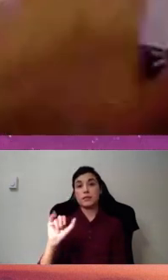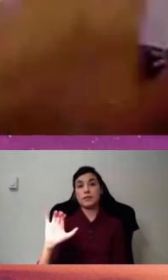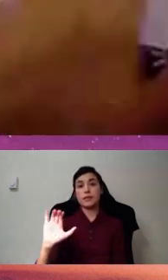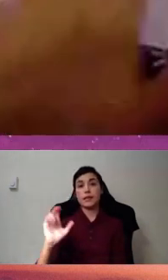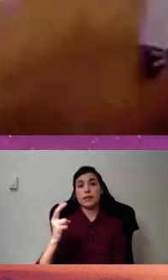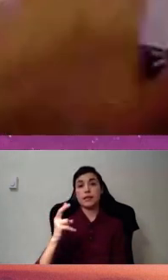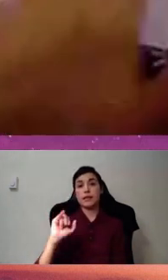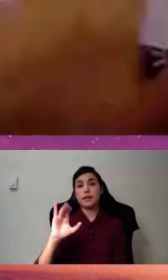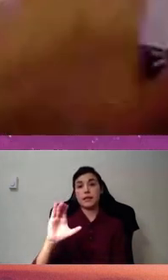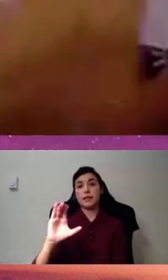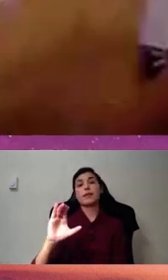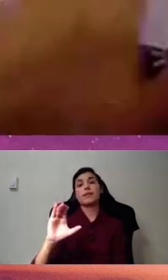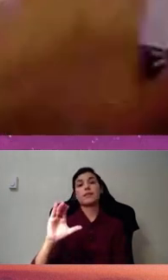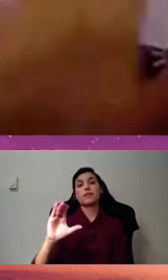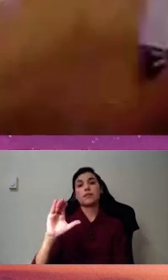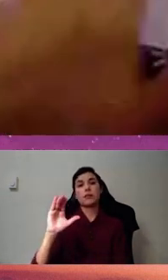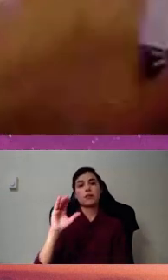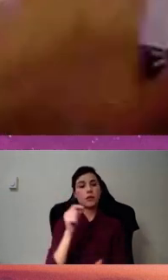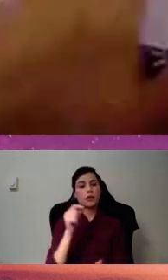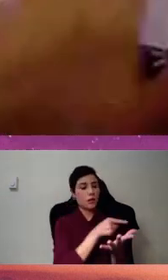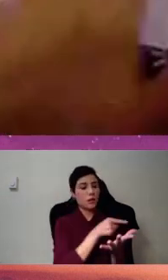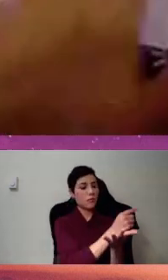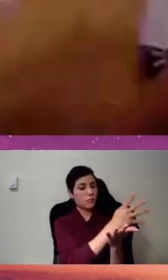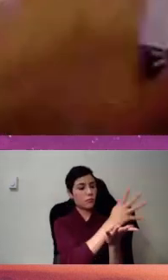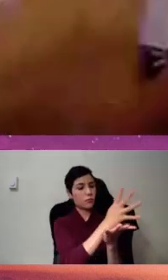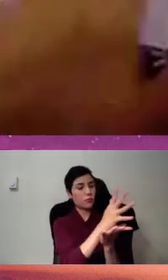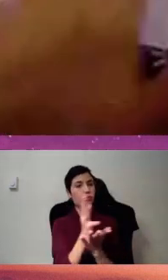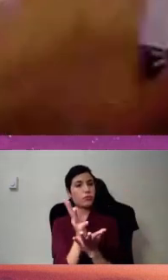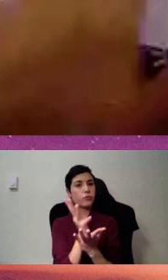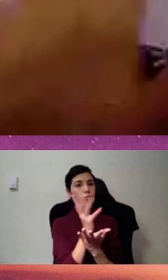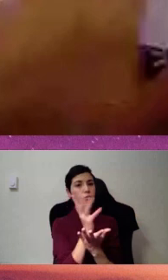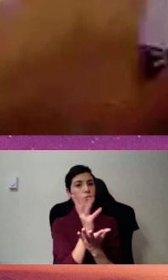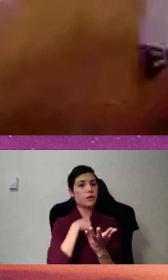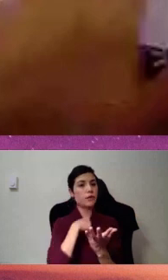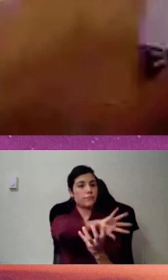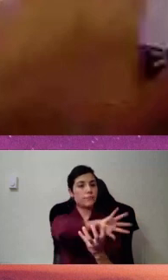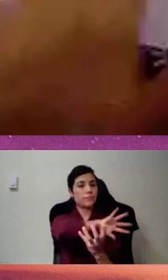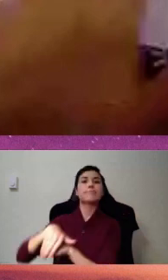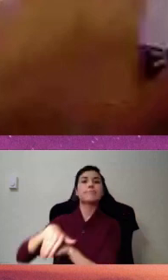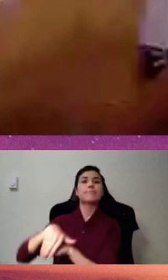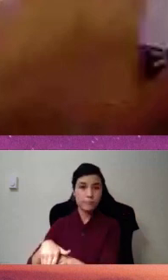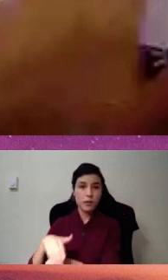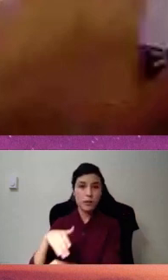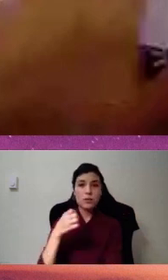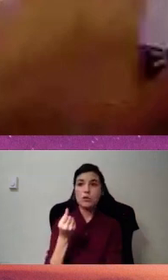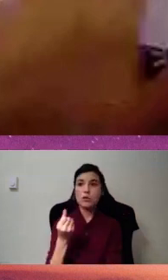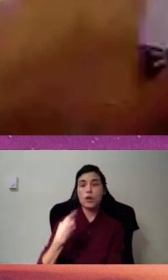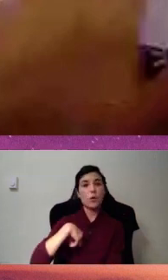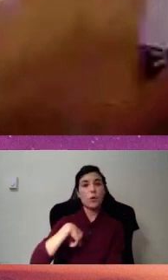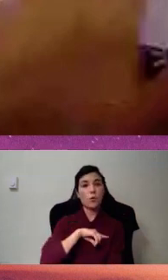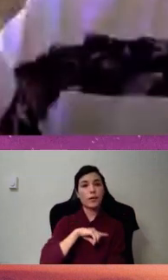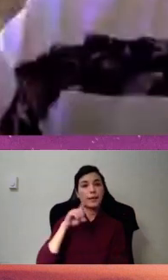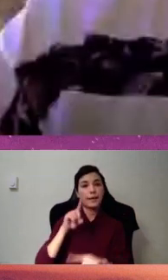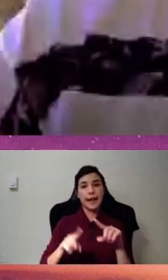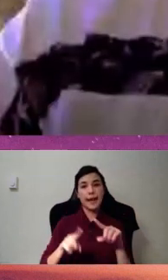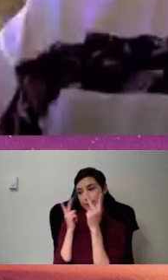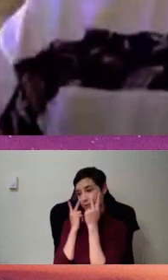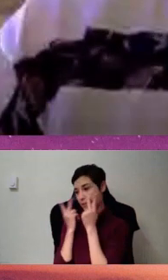covered over or muddled due to colonialism, so that we're not able to witness them in their glory. But